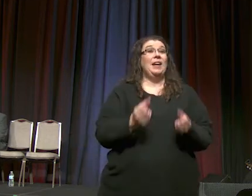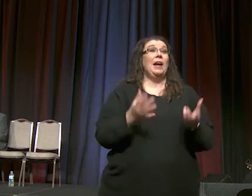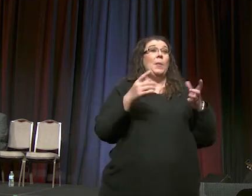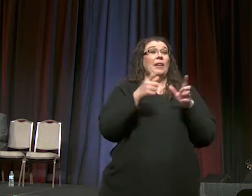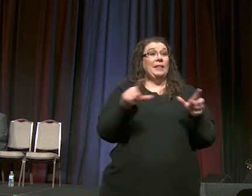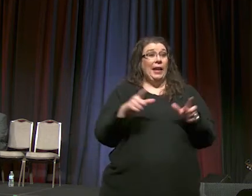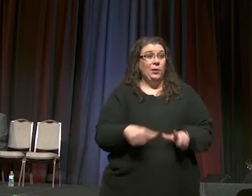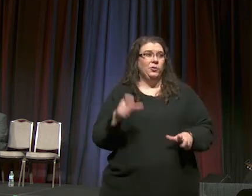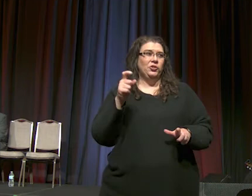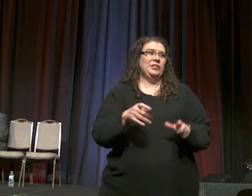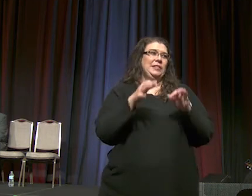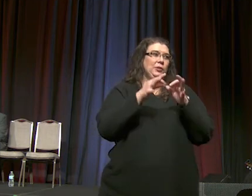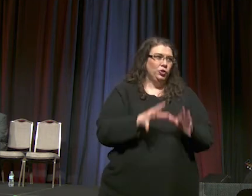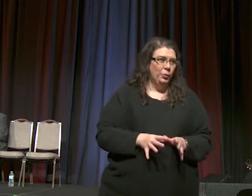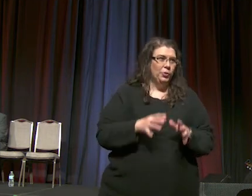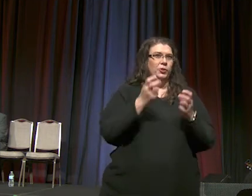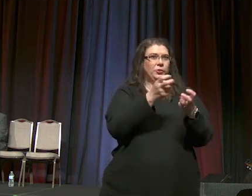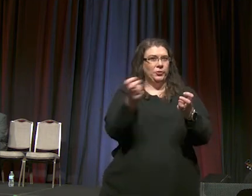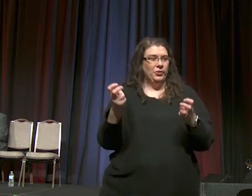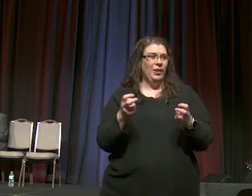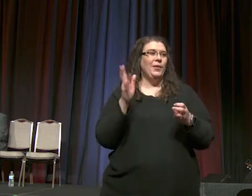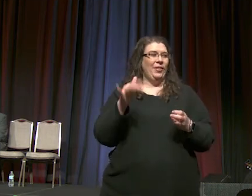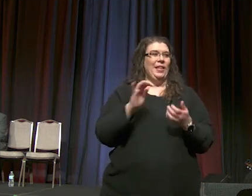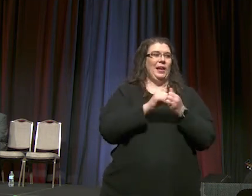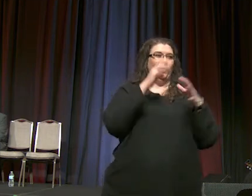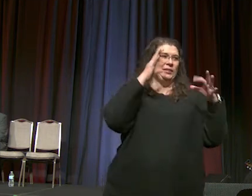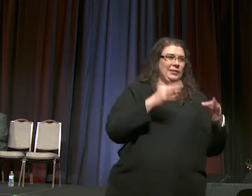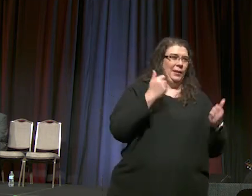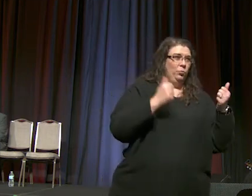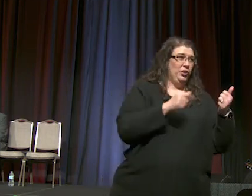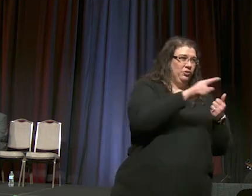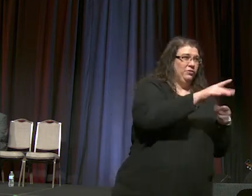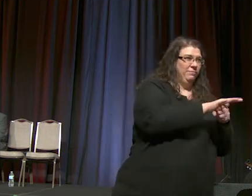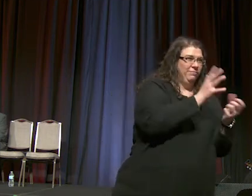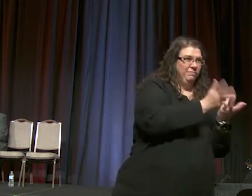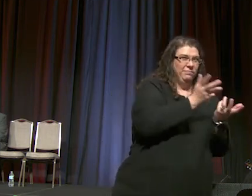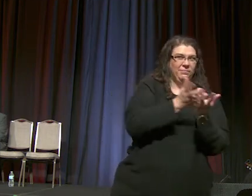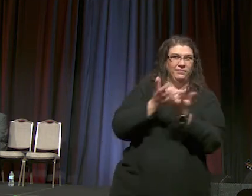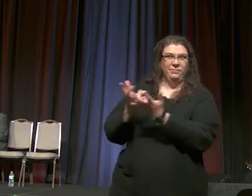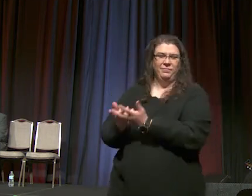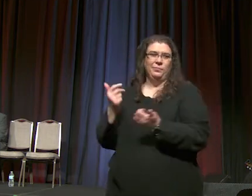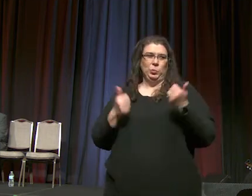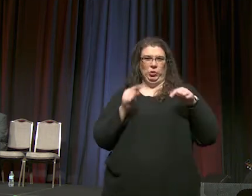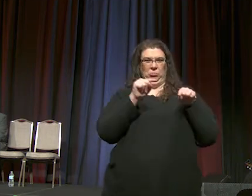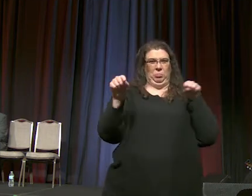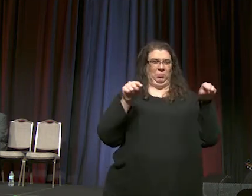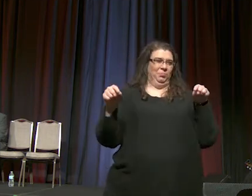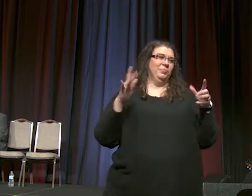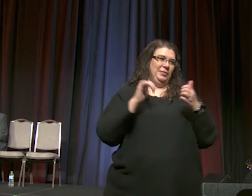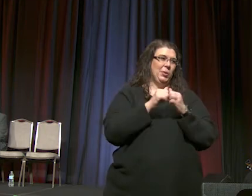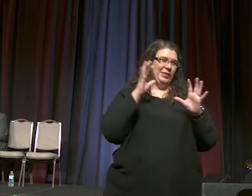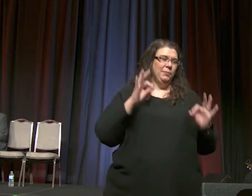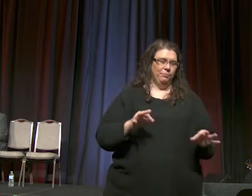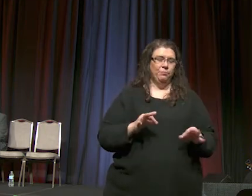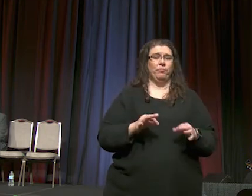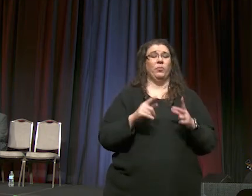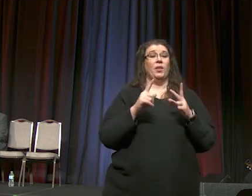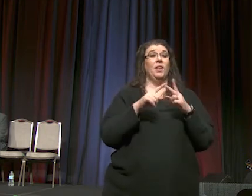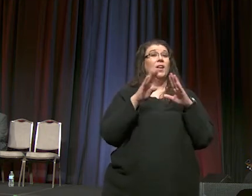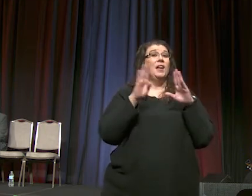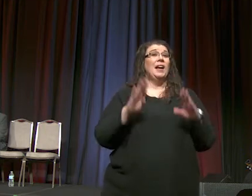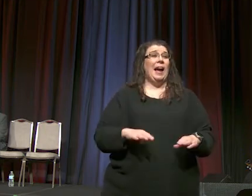languages we will need in each of those rooms, and that's how we determine which space fits best. Housing assignments